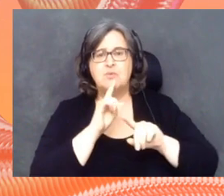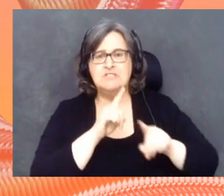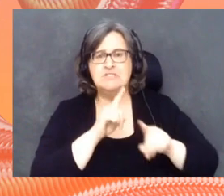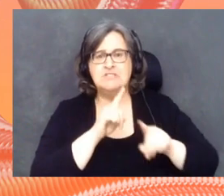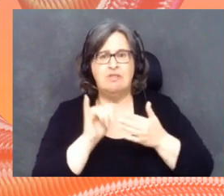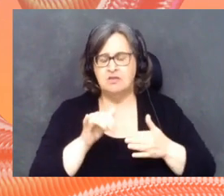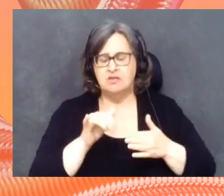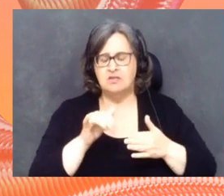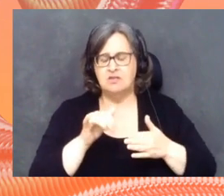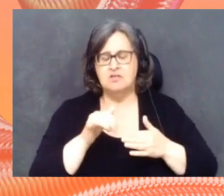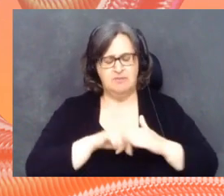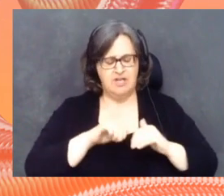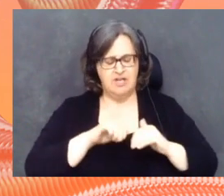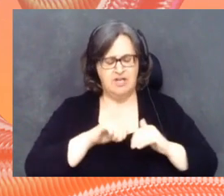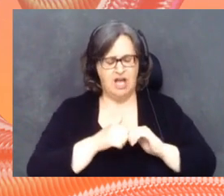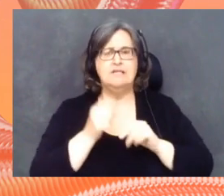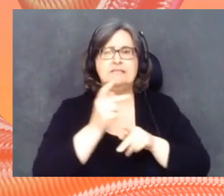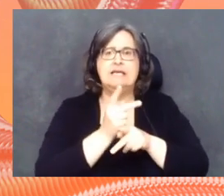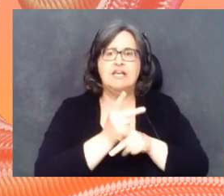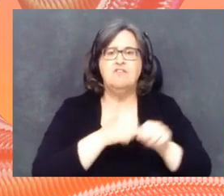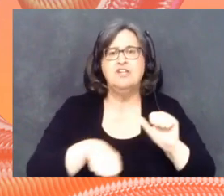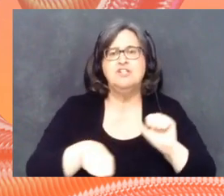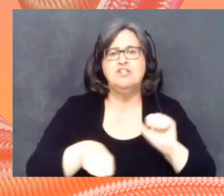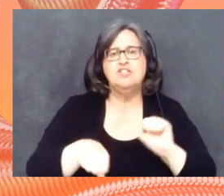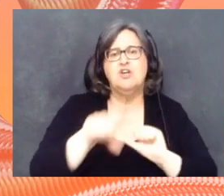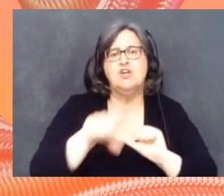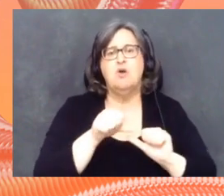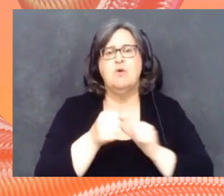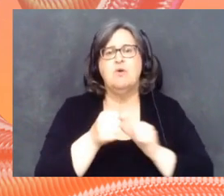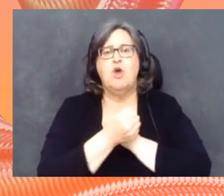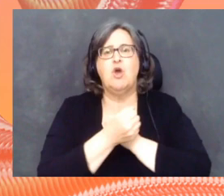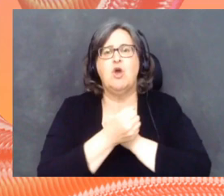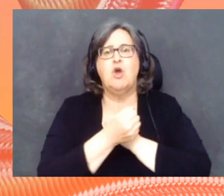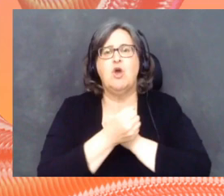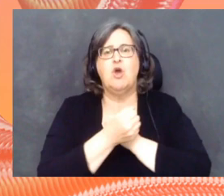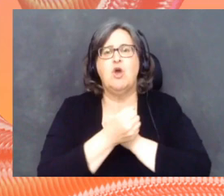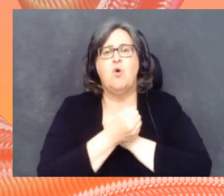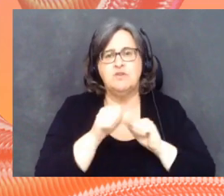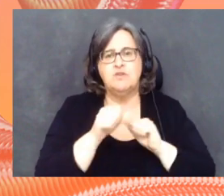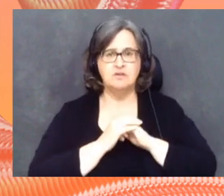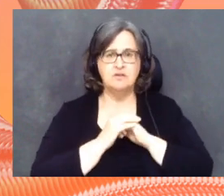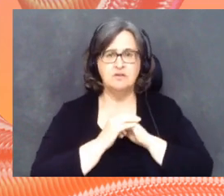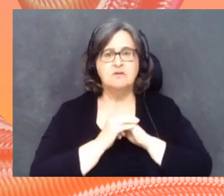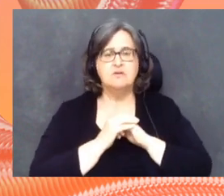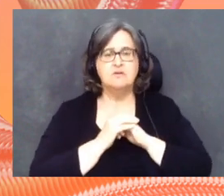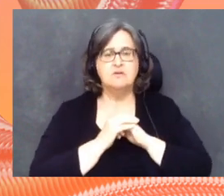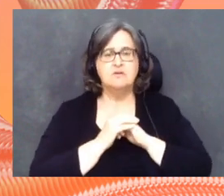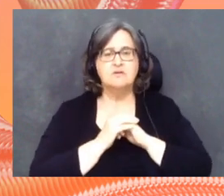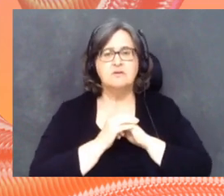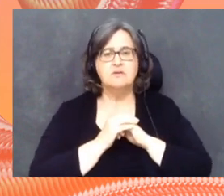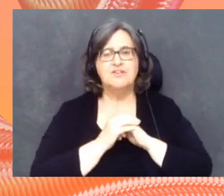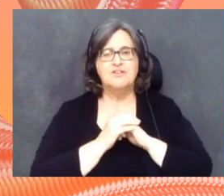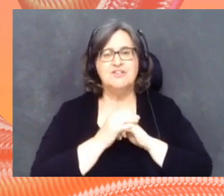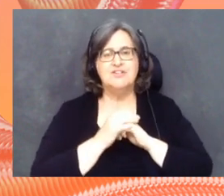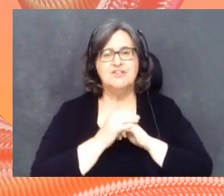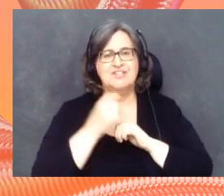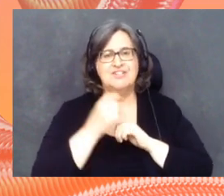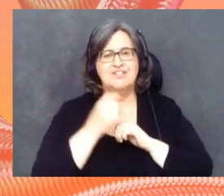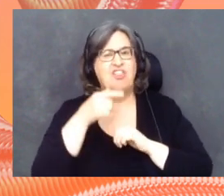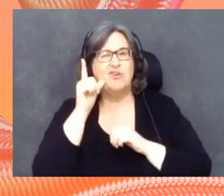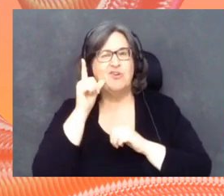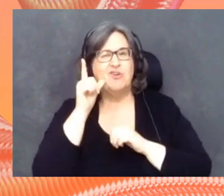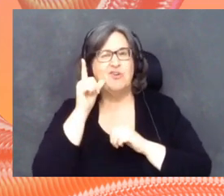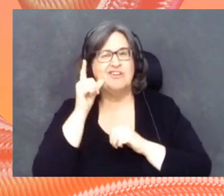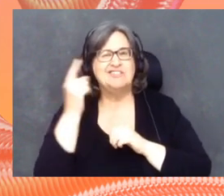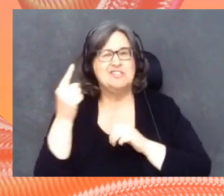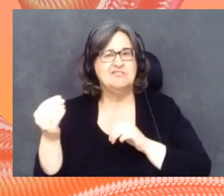deepening how we're holding each other, deepening how we're holding each other. And I keep it, especially, like, I just got a video the other day that they're showing